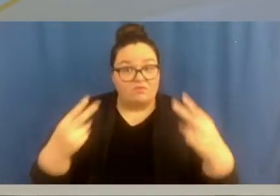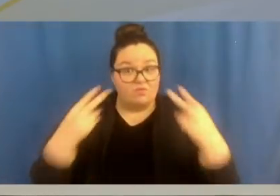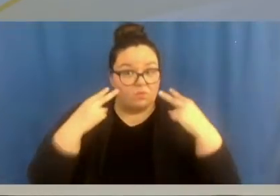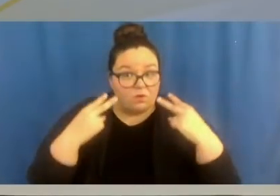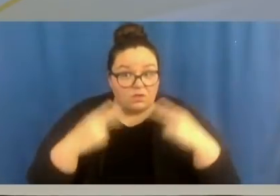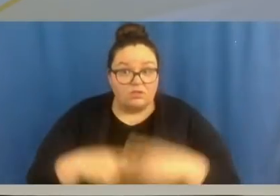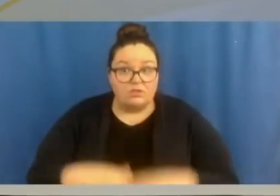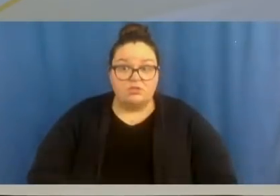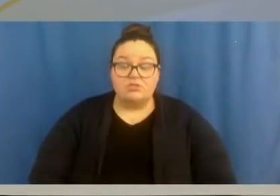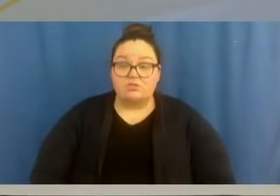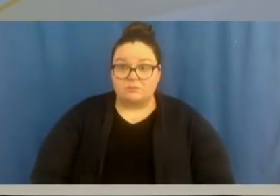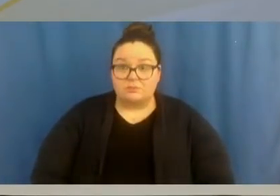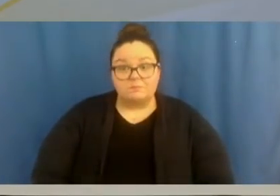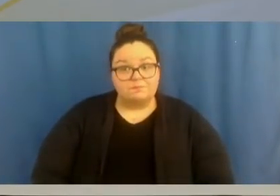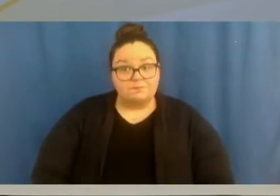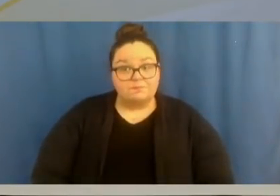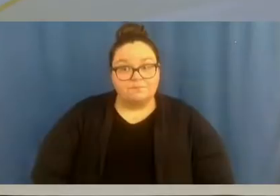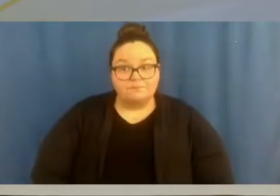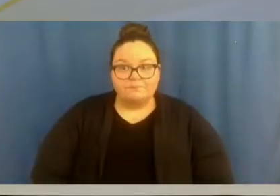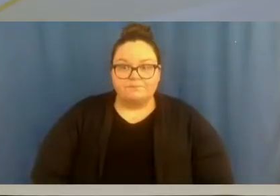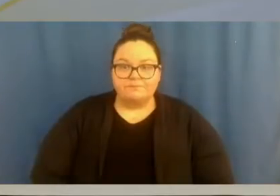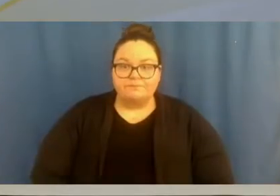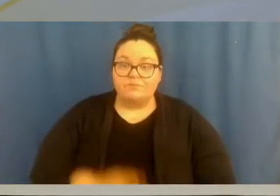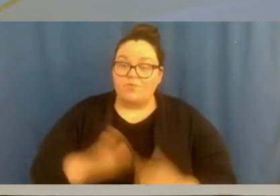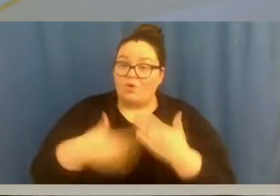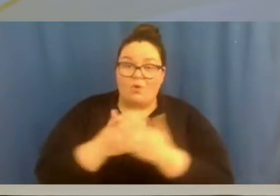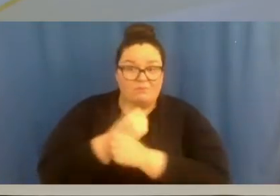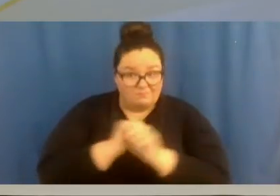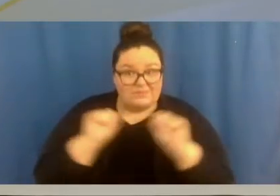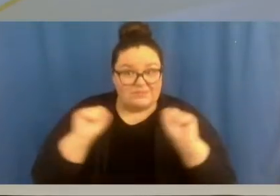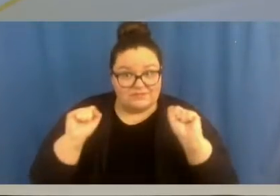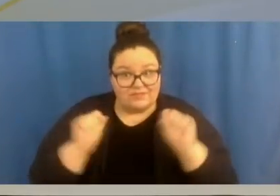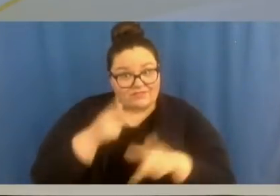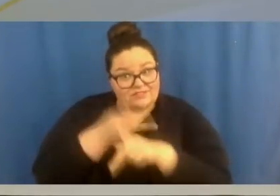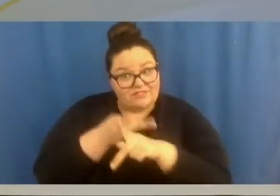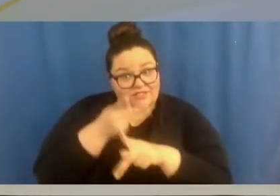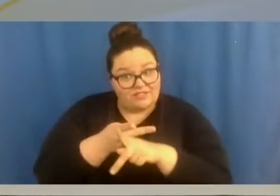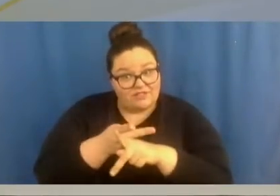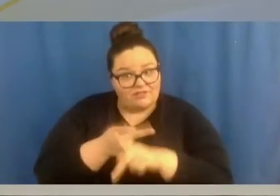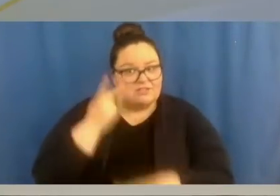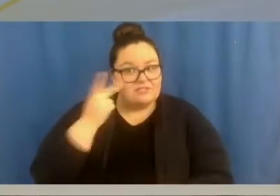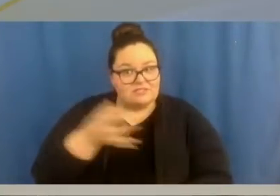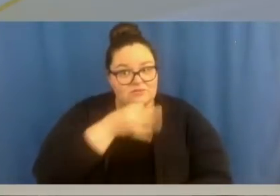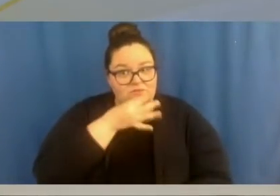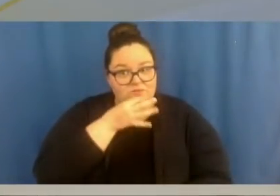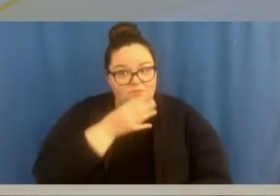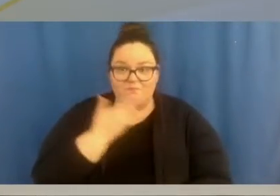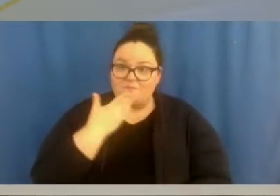online. Everybody be safe and take care, and we'll see you soon. Thank you.